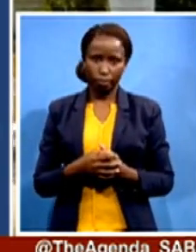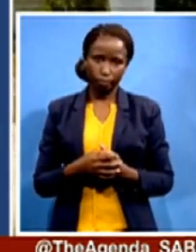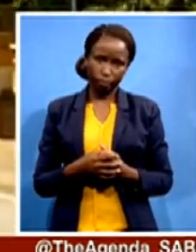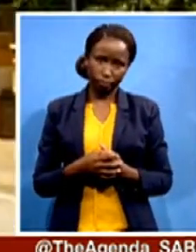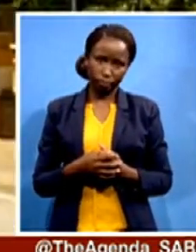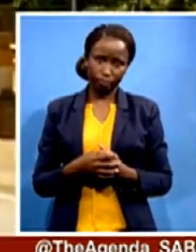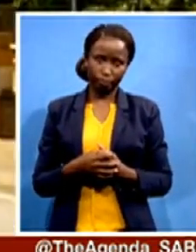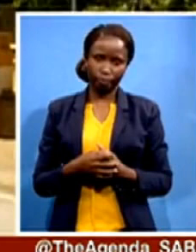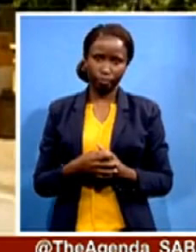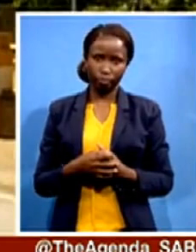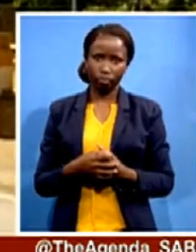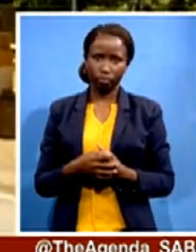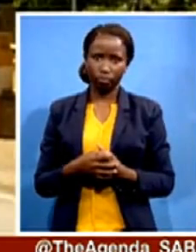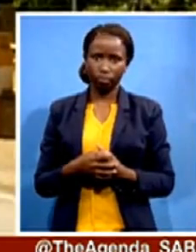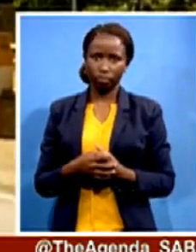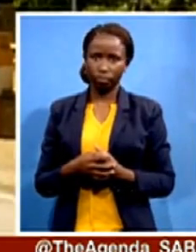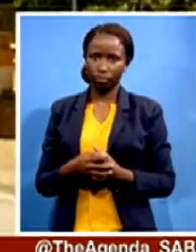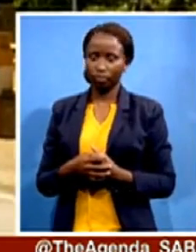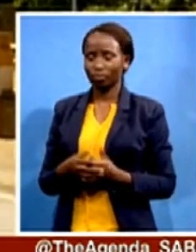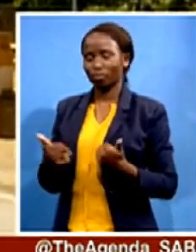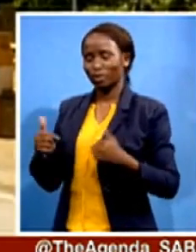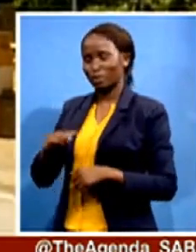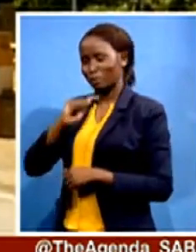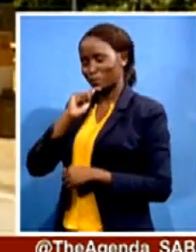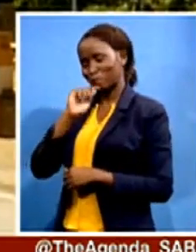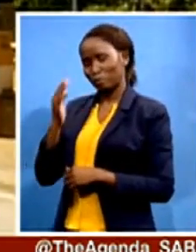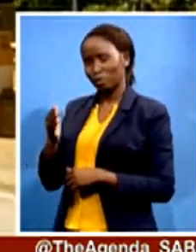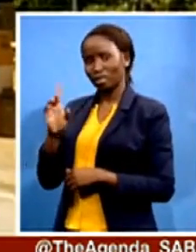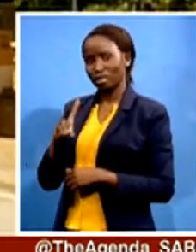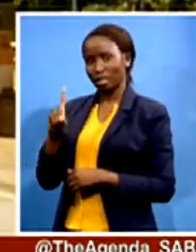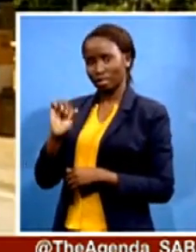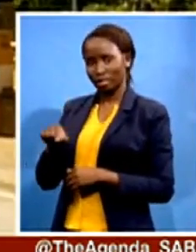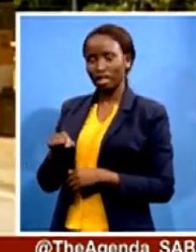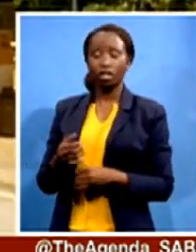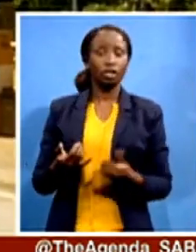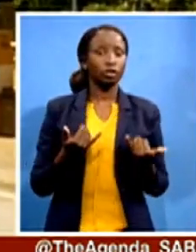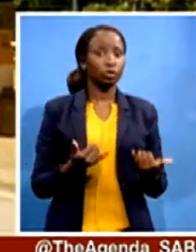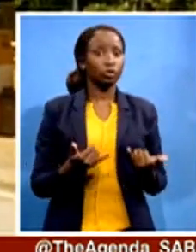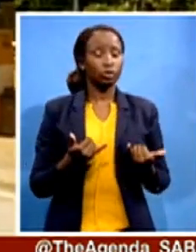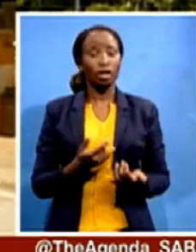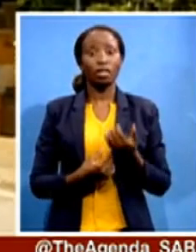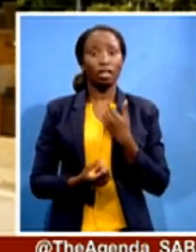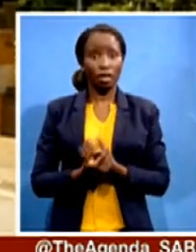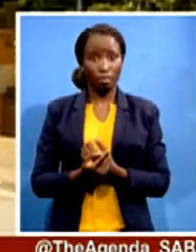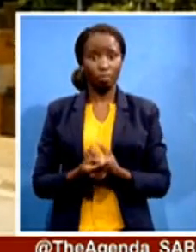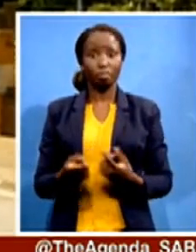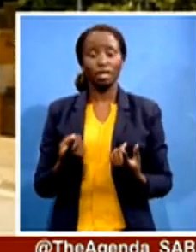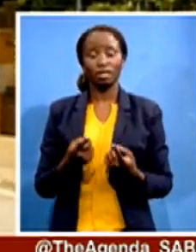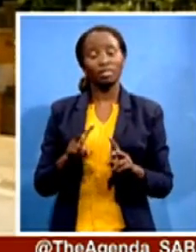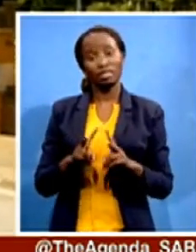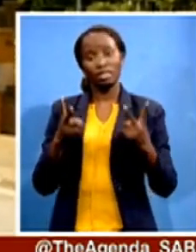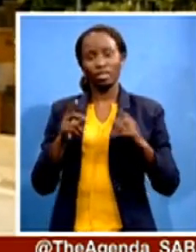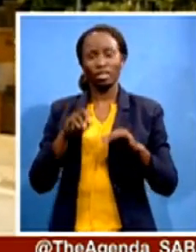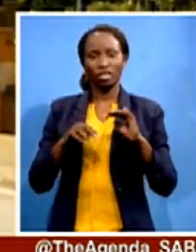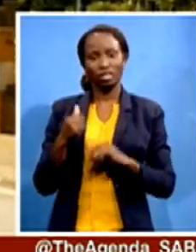A very good morning to you too, Desiree. Well, today matters are calm, unlike yesterday. There's no burning of rubber today, there's no